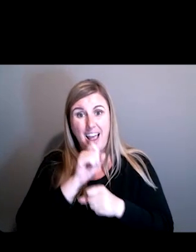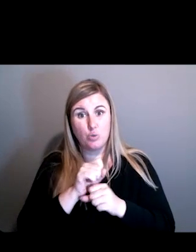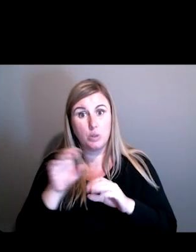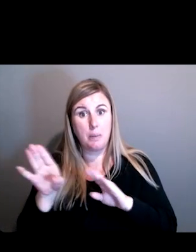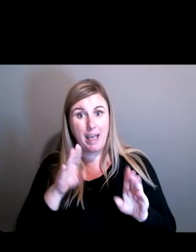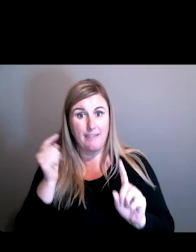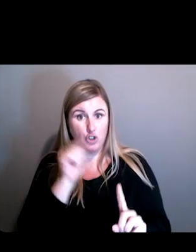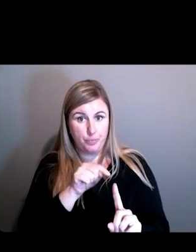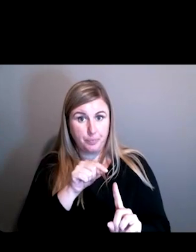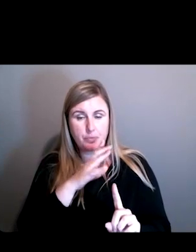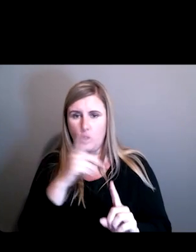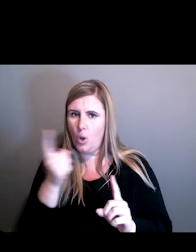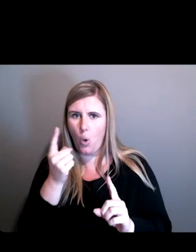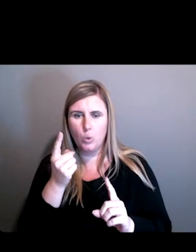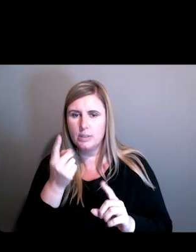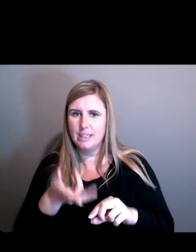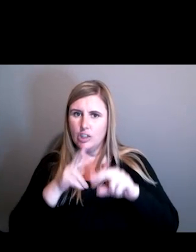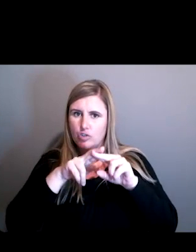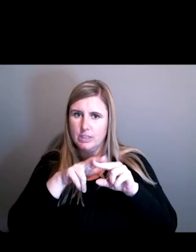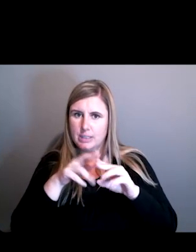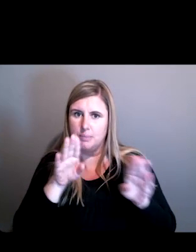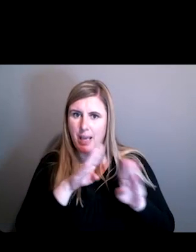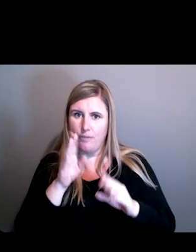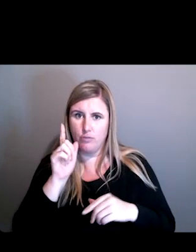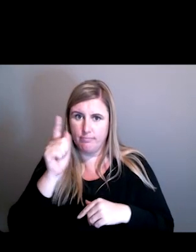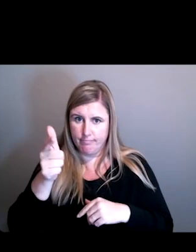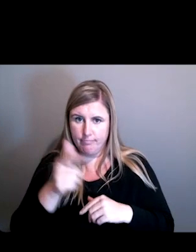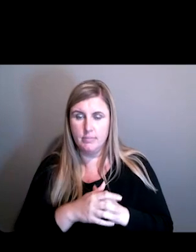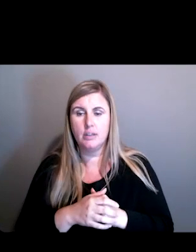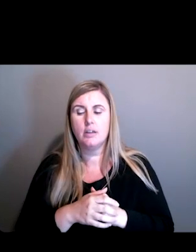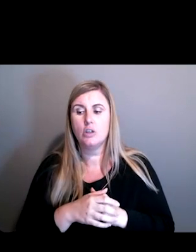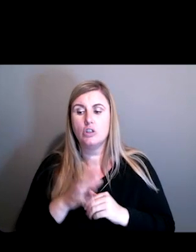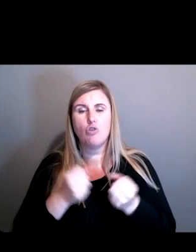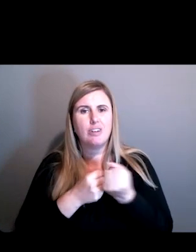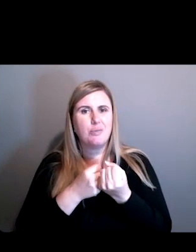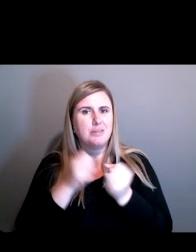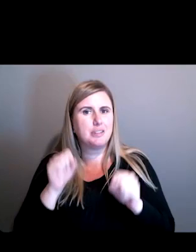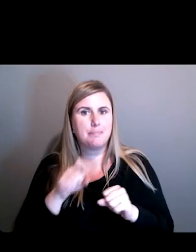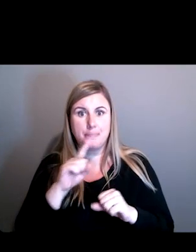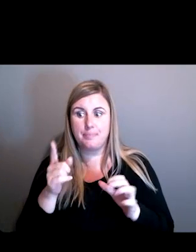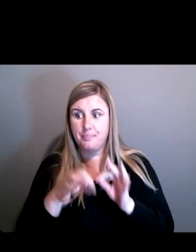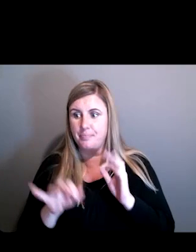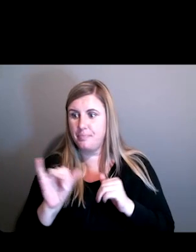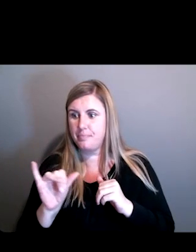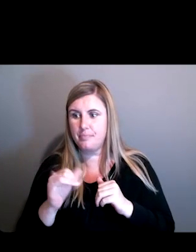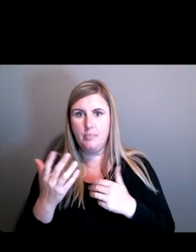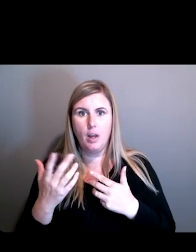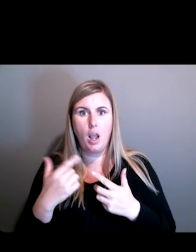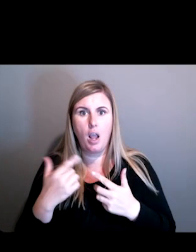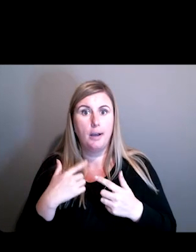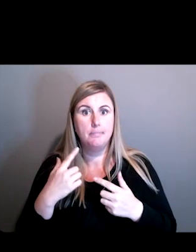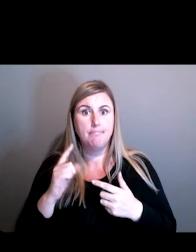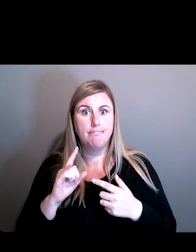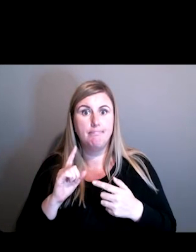to actually behavior, and always increases behavior in the future. So reinforcement can be something as simple